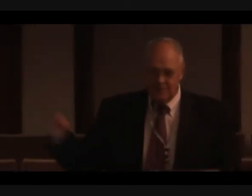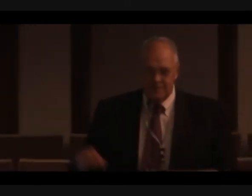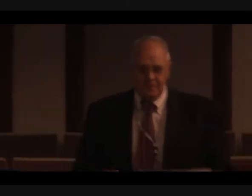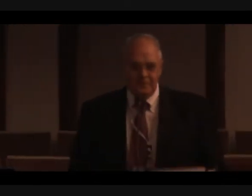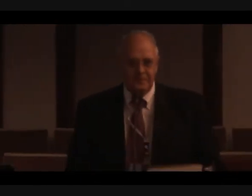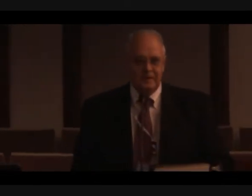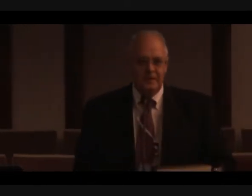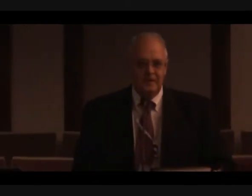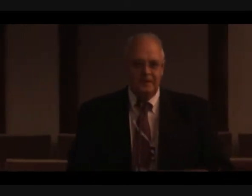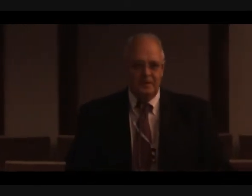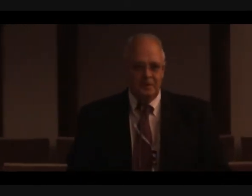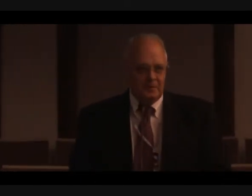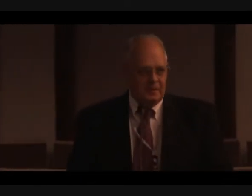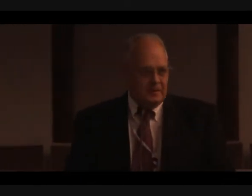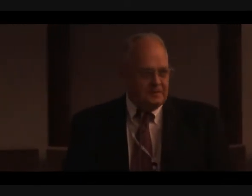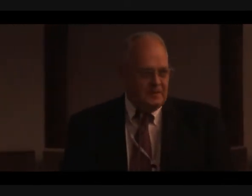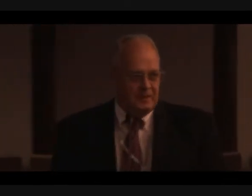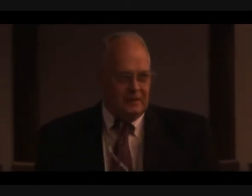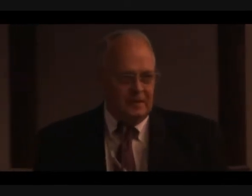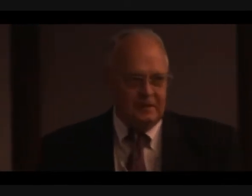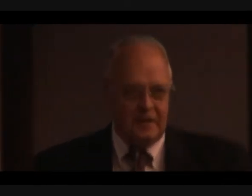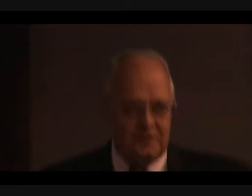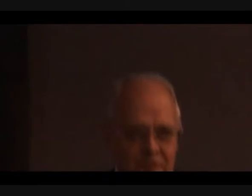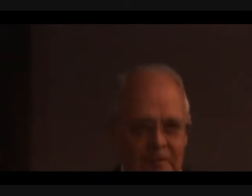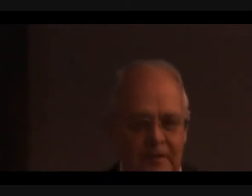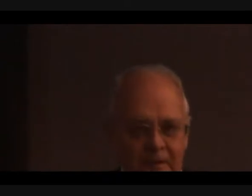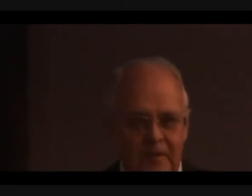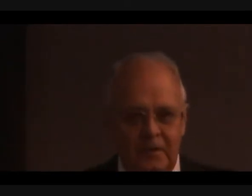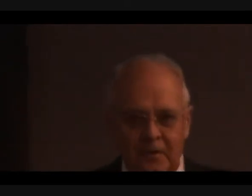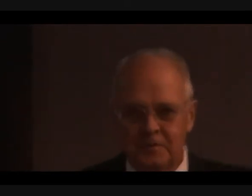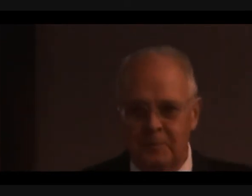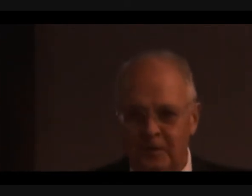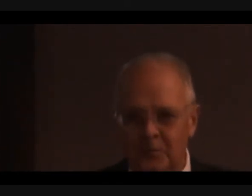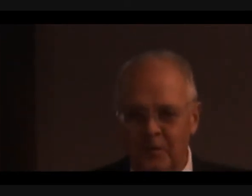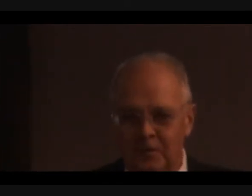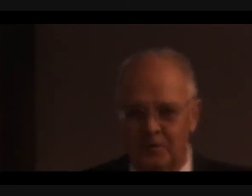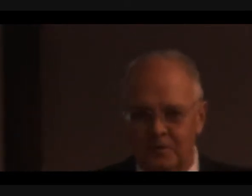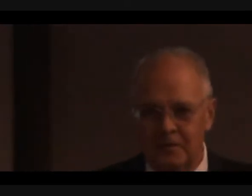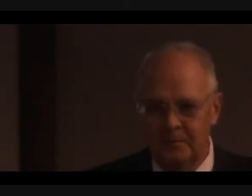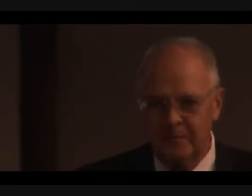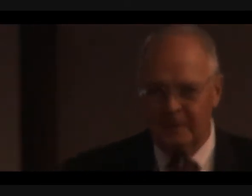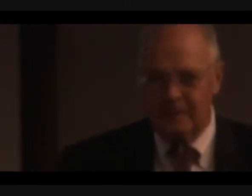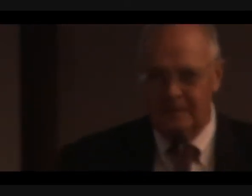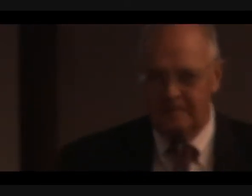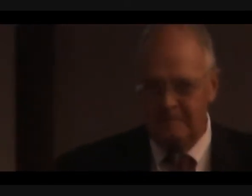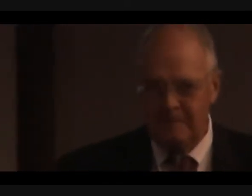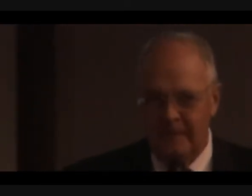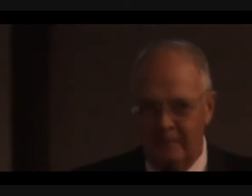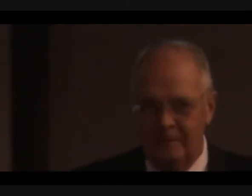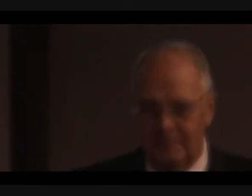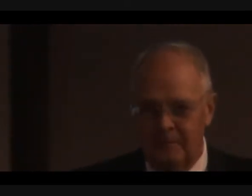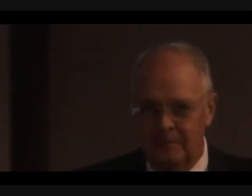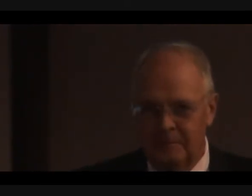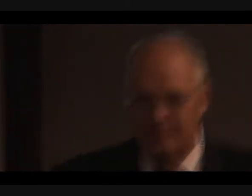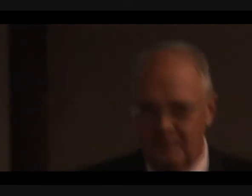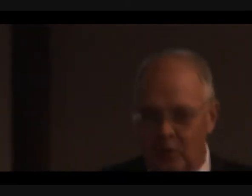the Family History Center. The other is at the National Daughters of the American Revolution